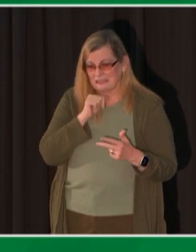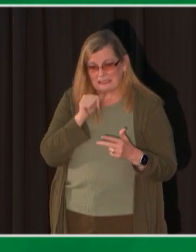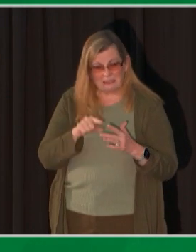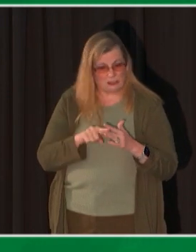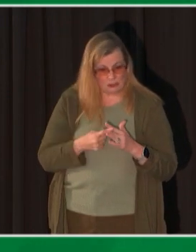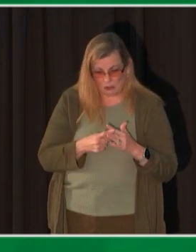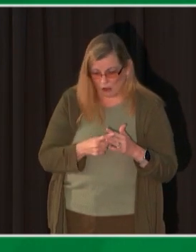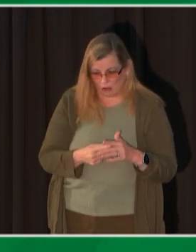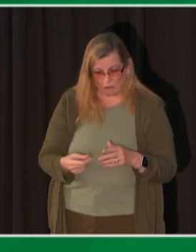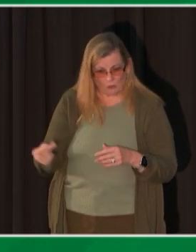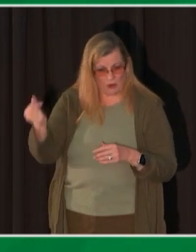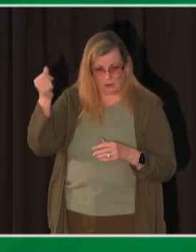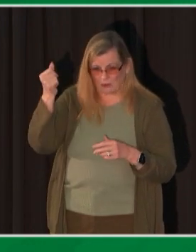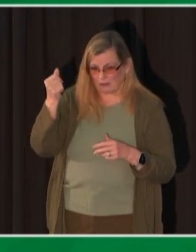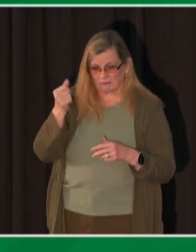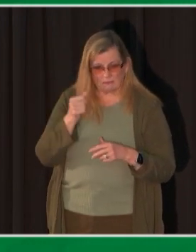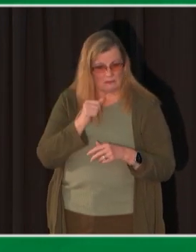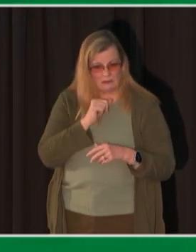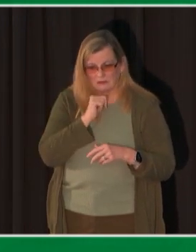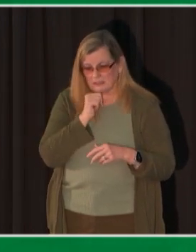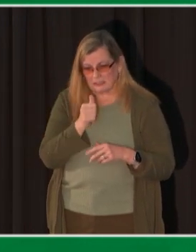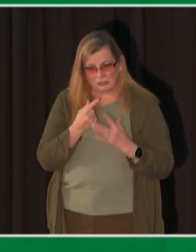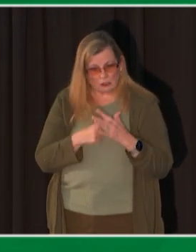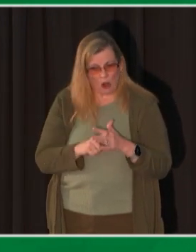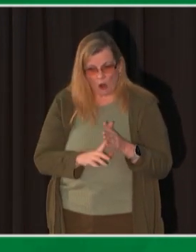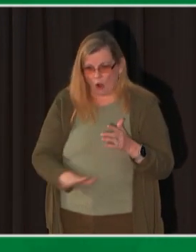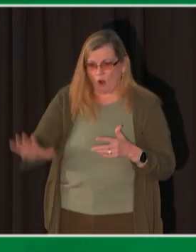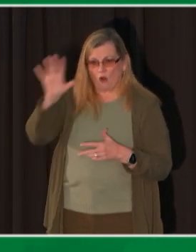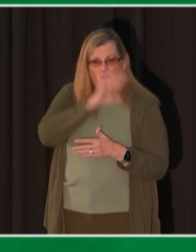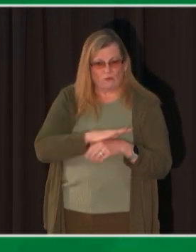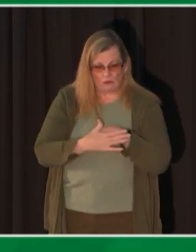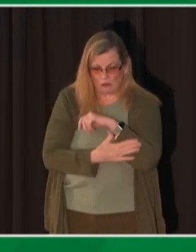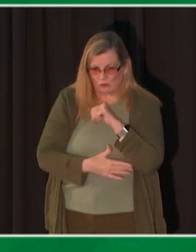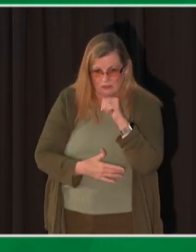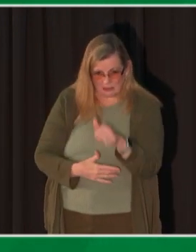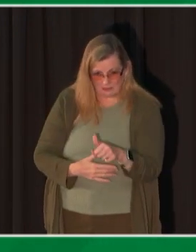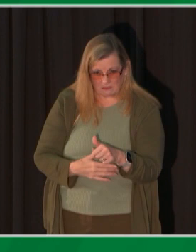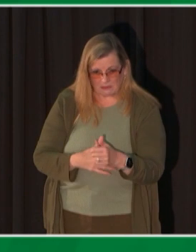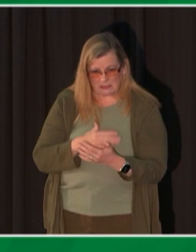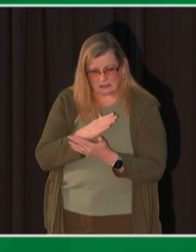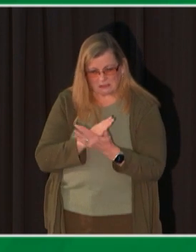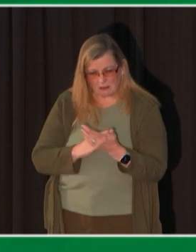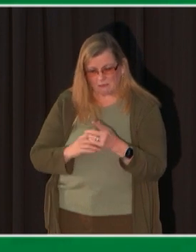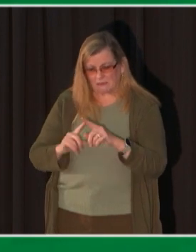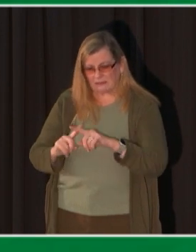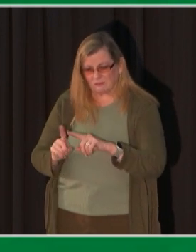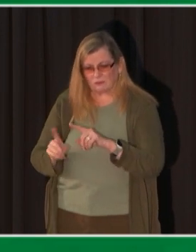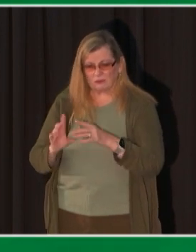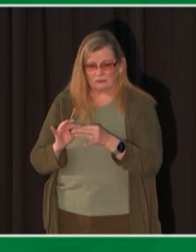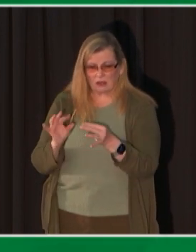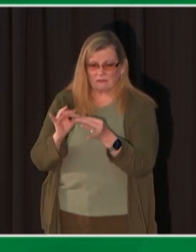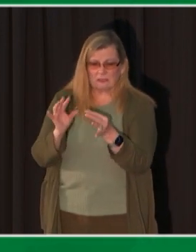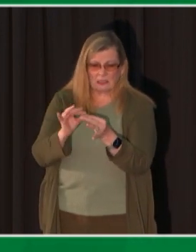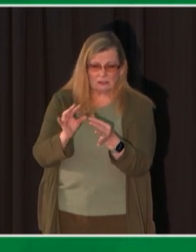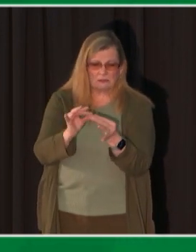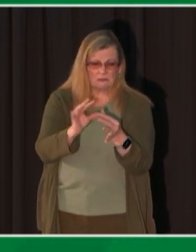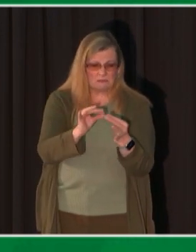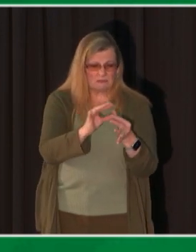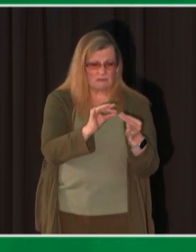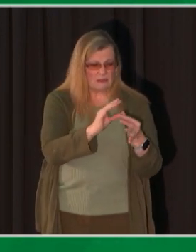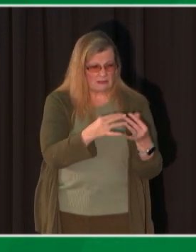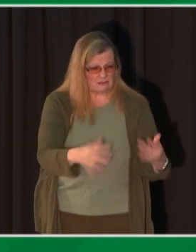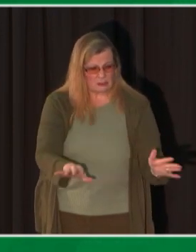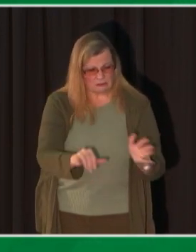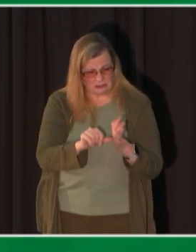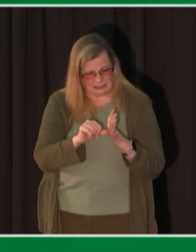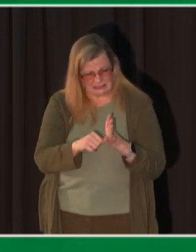country. And some of the conversations that we've had for several weeks, and we were able to emphasize earlier this week,